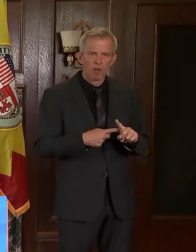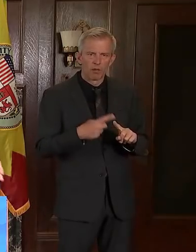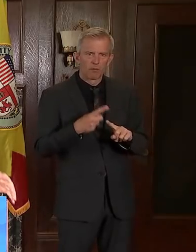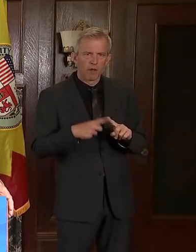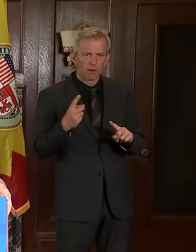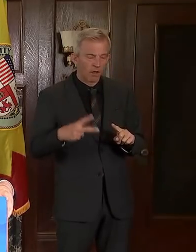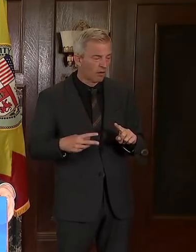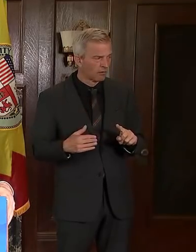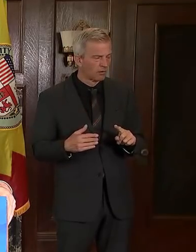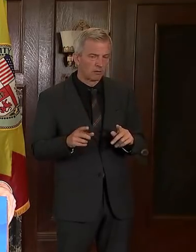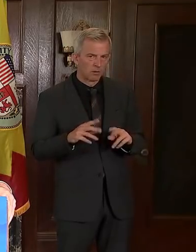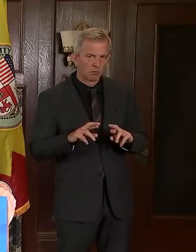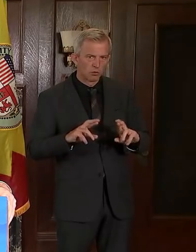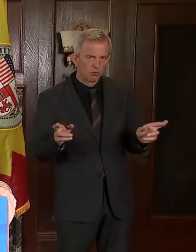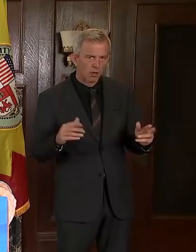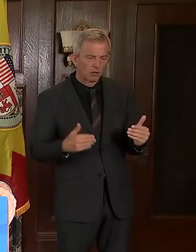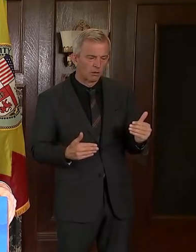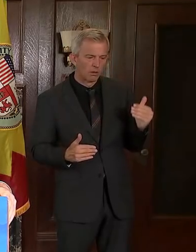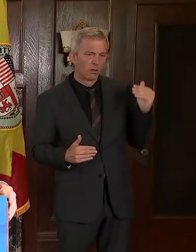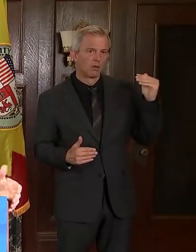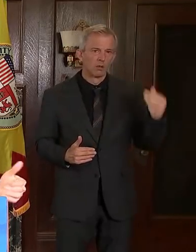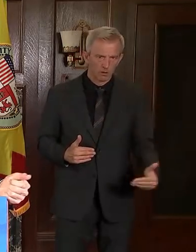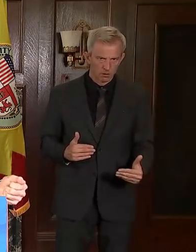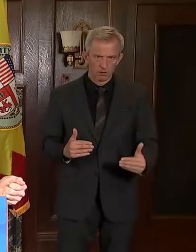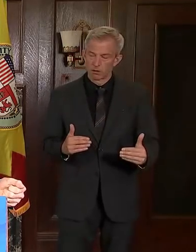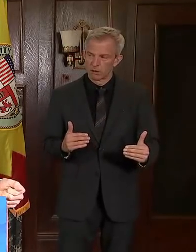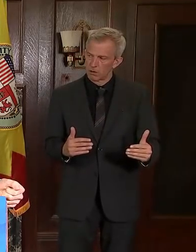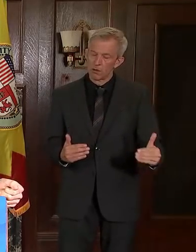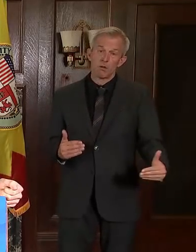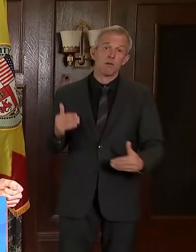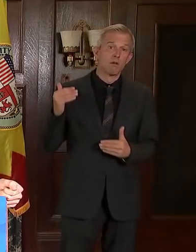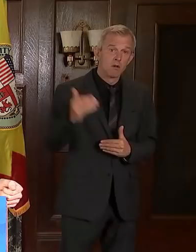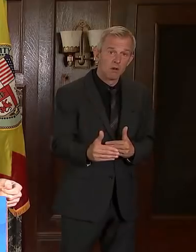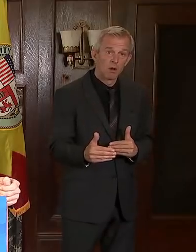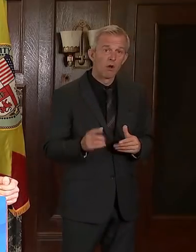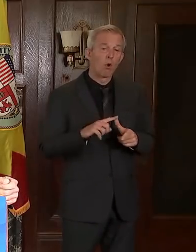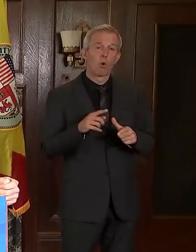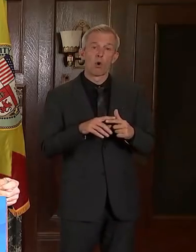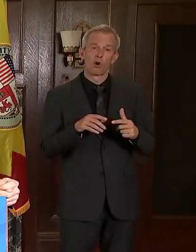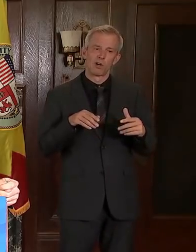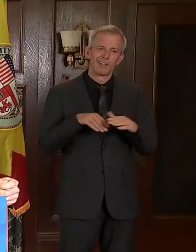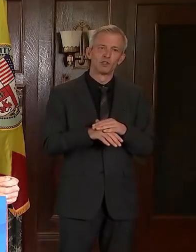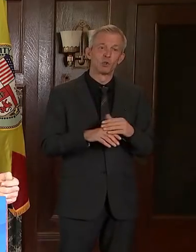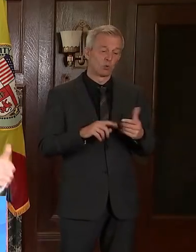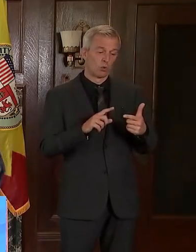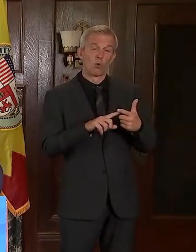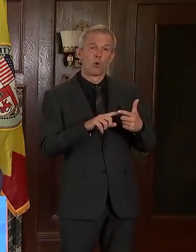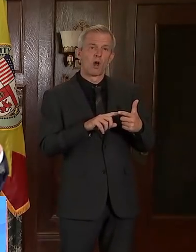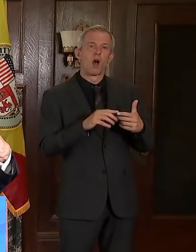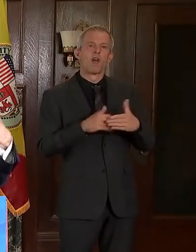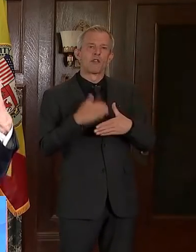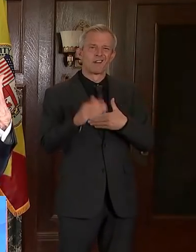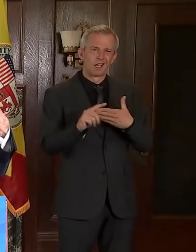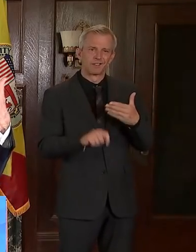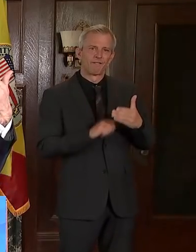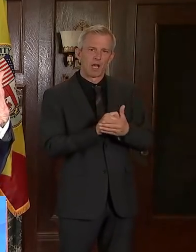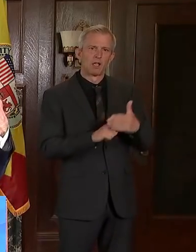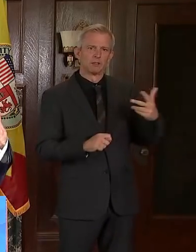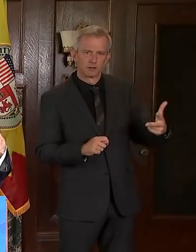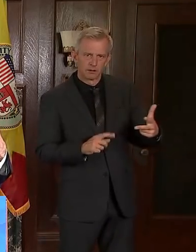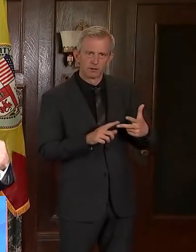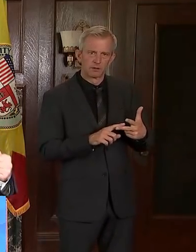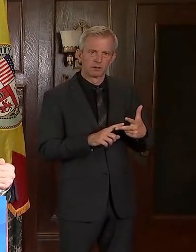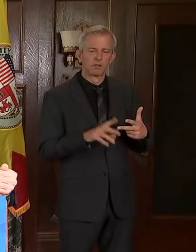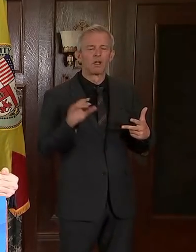or sometimes into the next one? I know that can be confusing, which is why I think it's going to be important, why the city will put out kind of